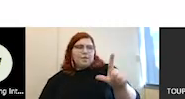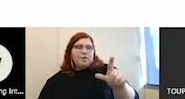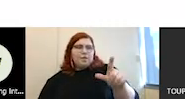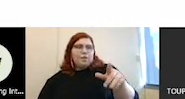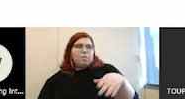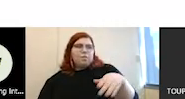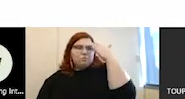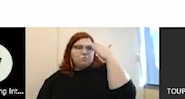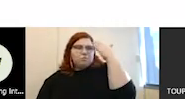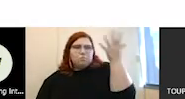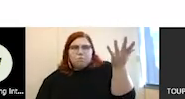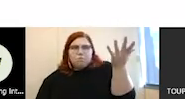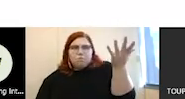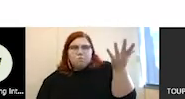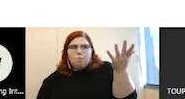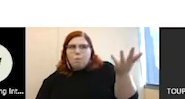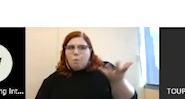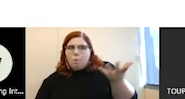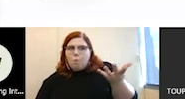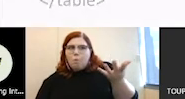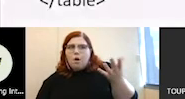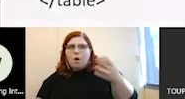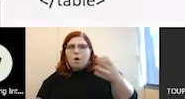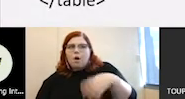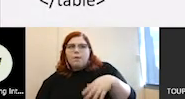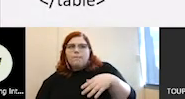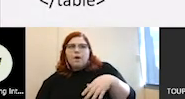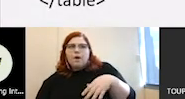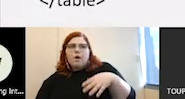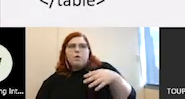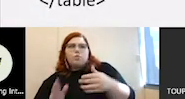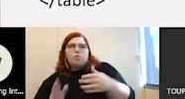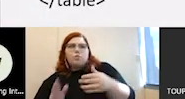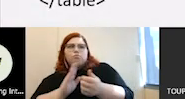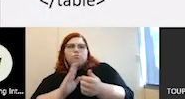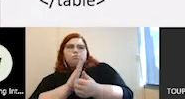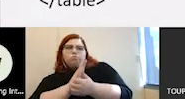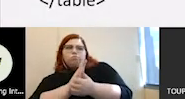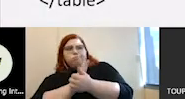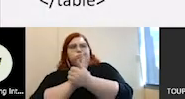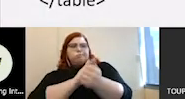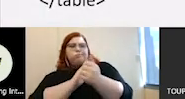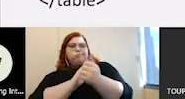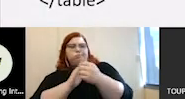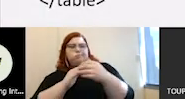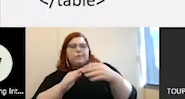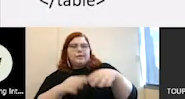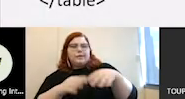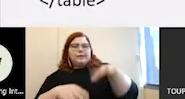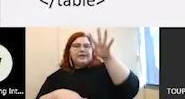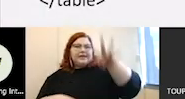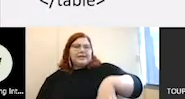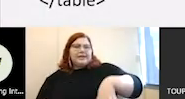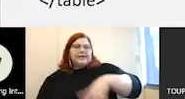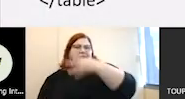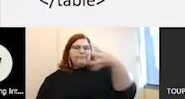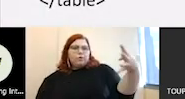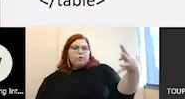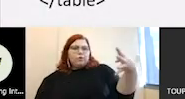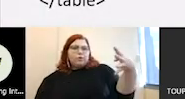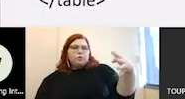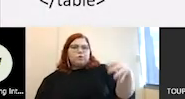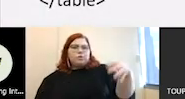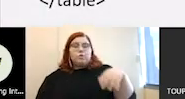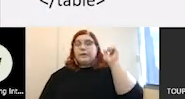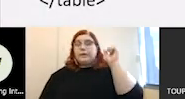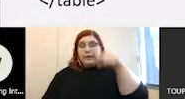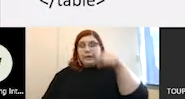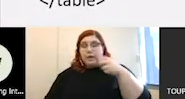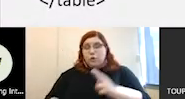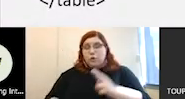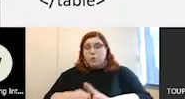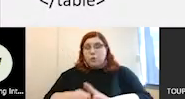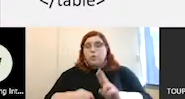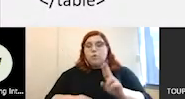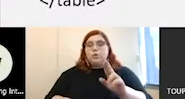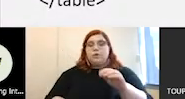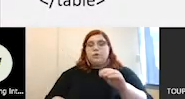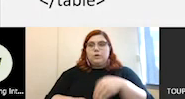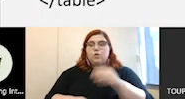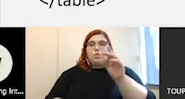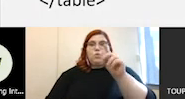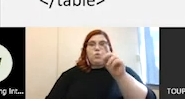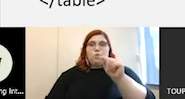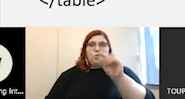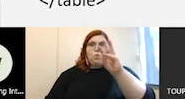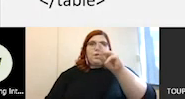about more advanced things like tables? You can absolutely use tables in Twinery. So if you want